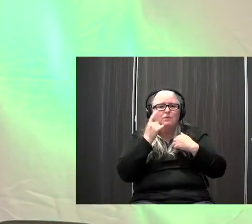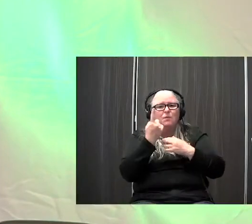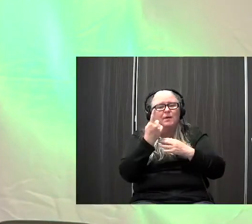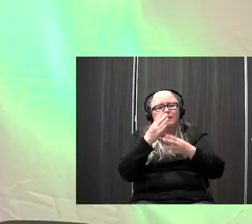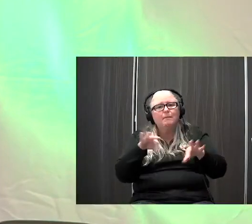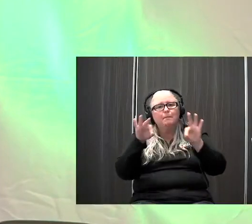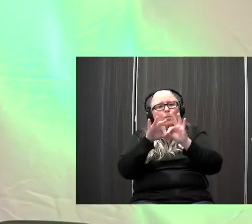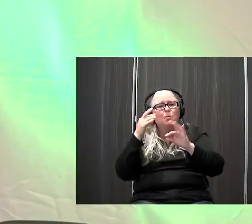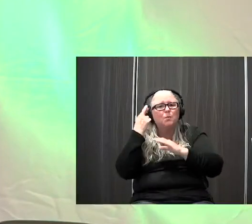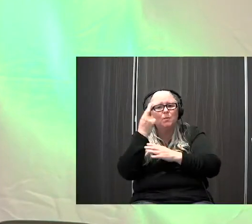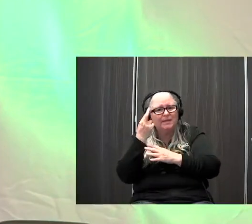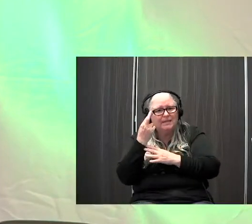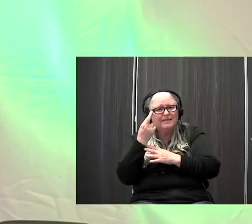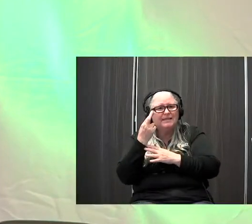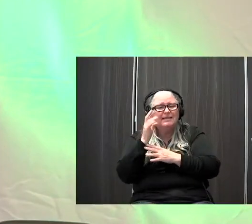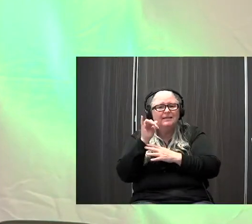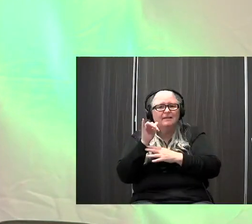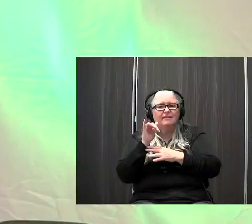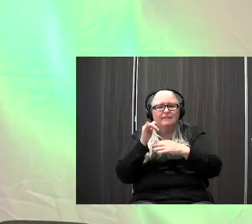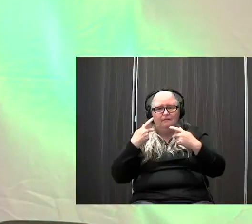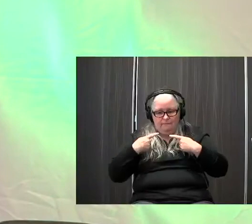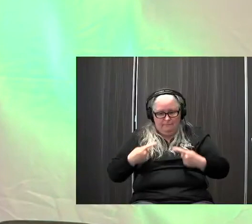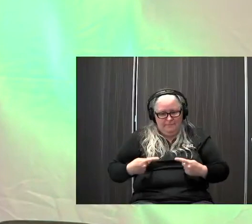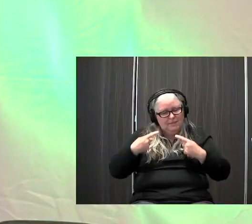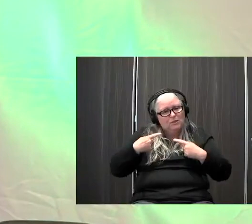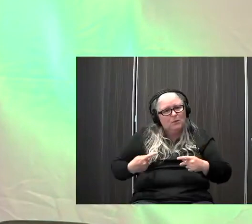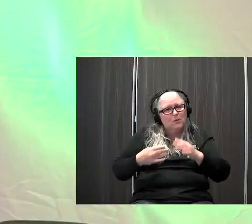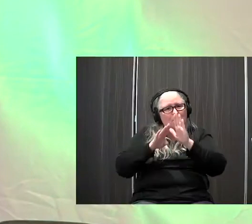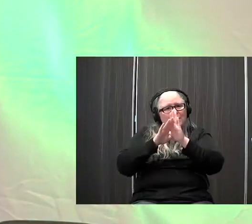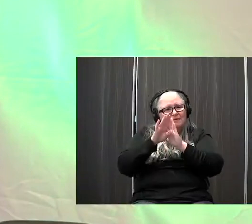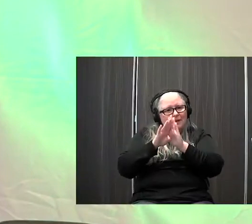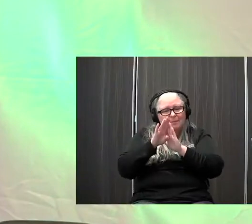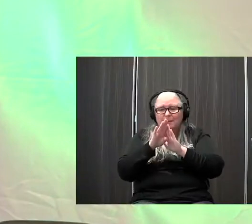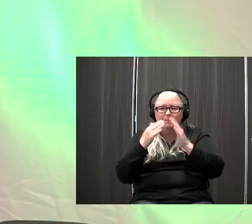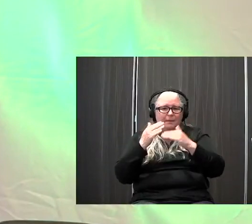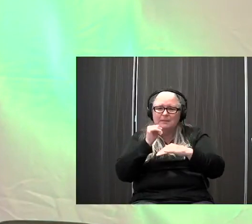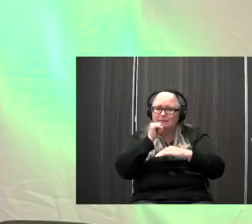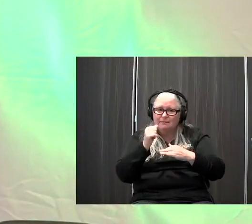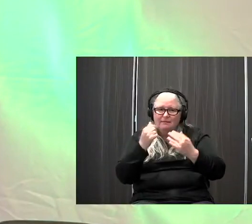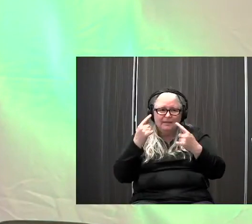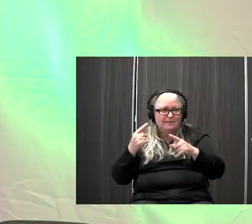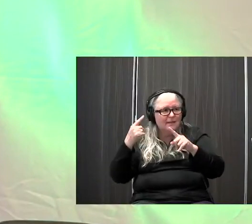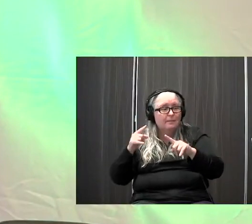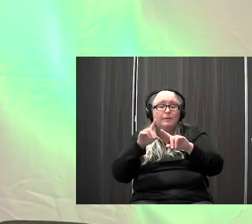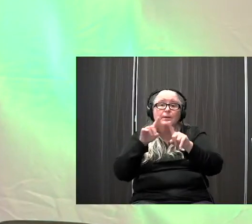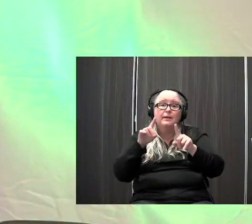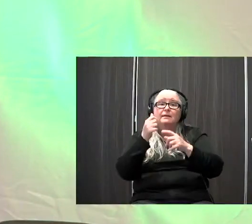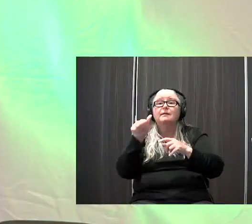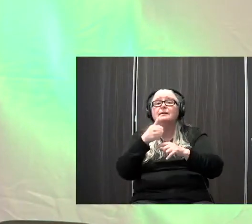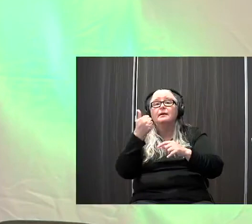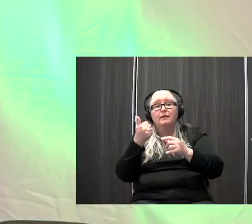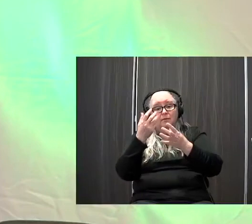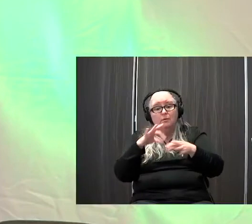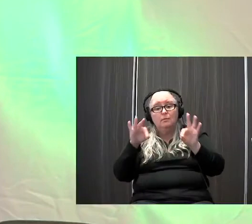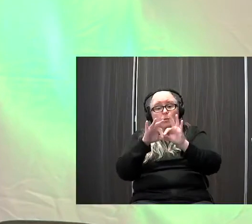fact, there's the physical development that may not otherwise occur, but a really important reason is actually for